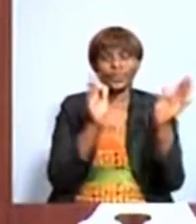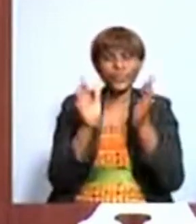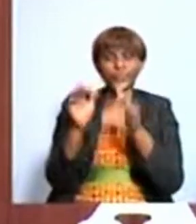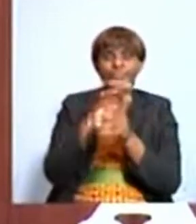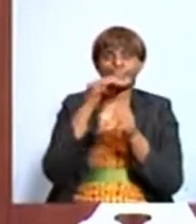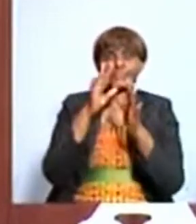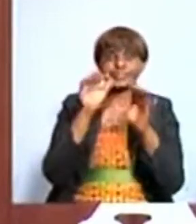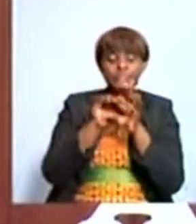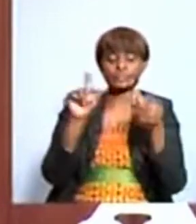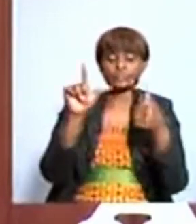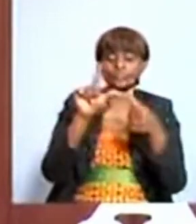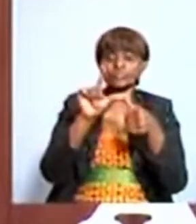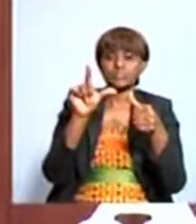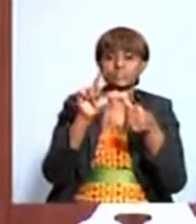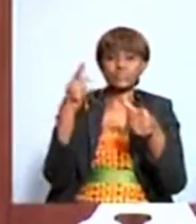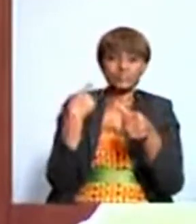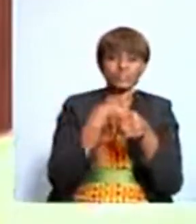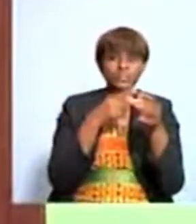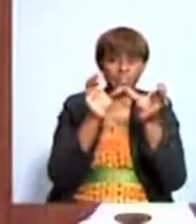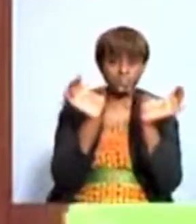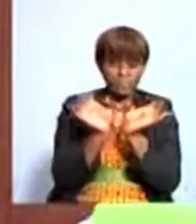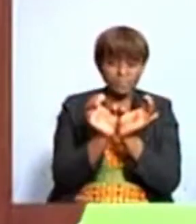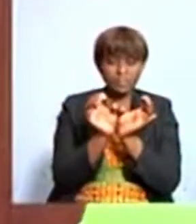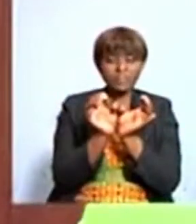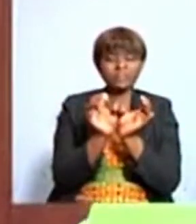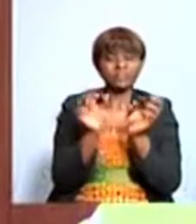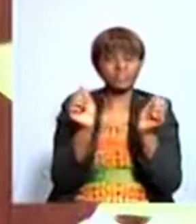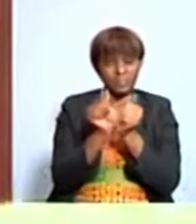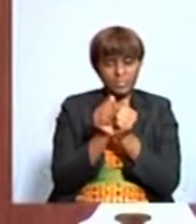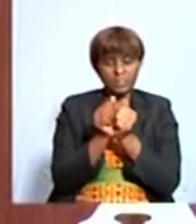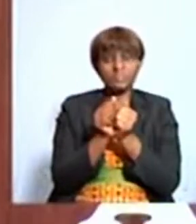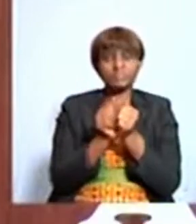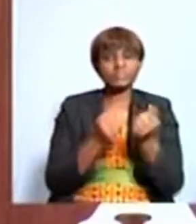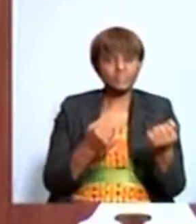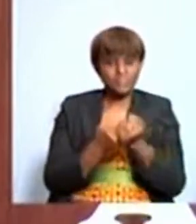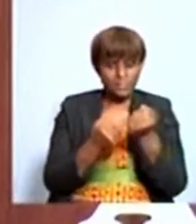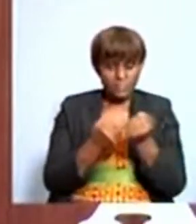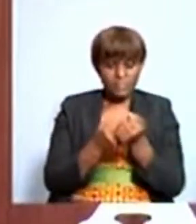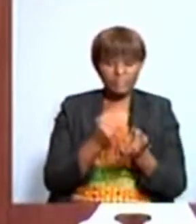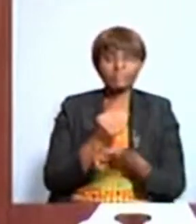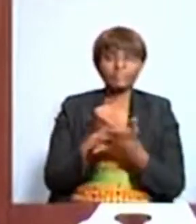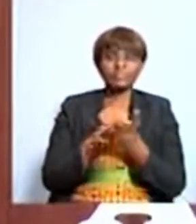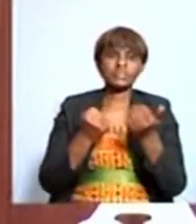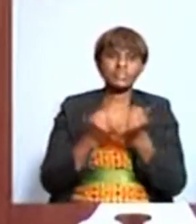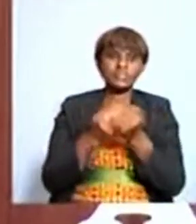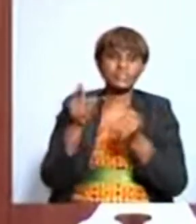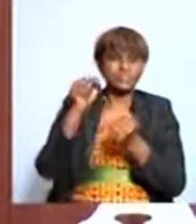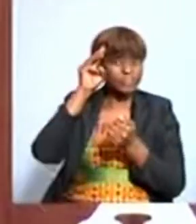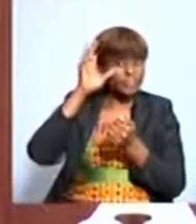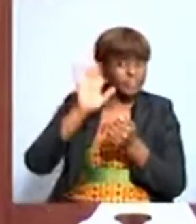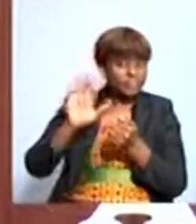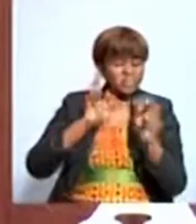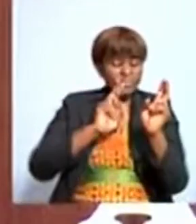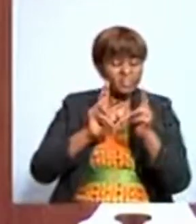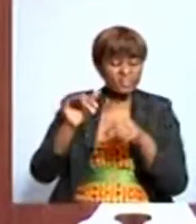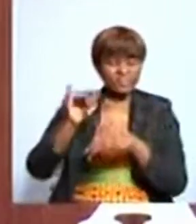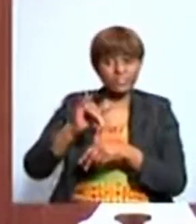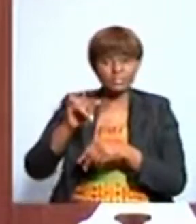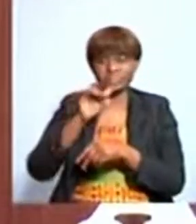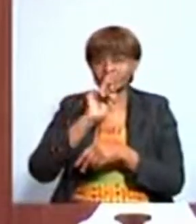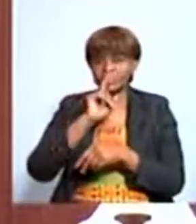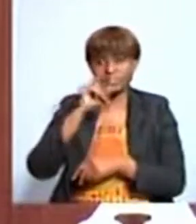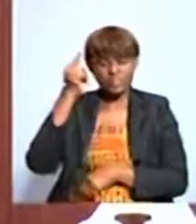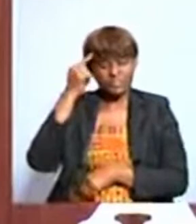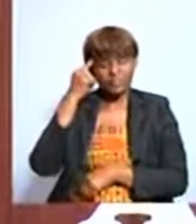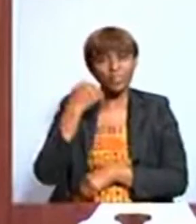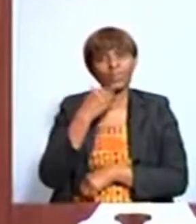Lufwanyama parliamentary constituency with cattle in order to boost production, and according to the Minister's response, said that yes,